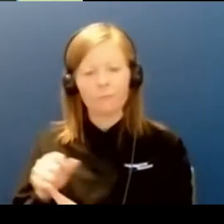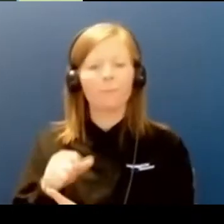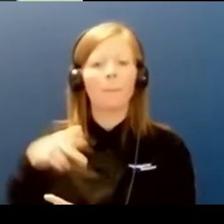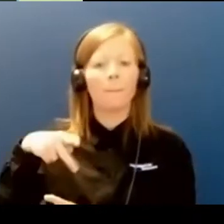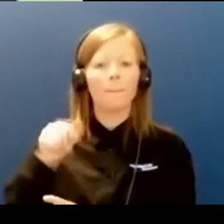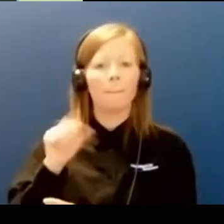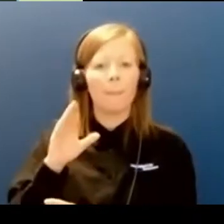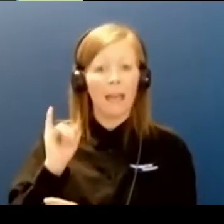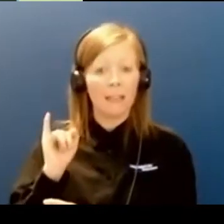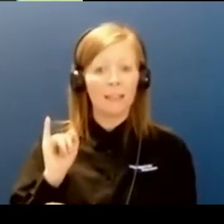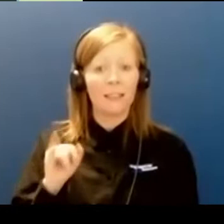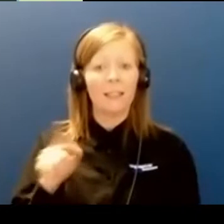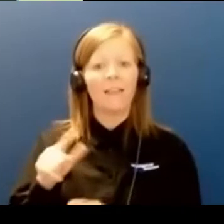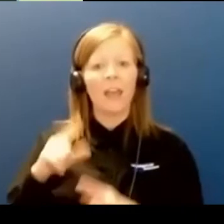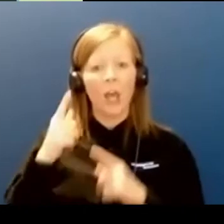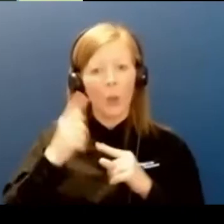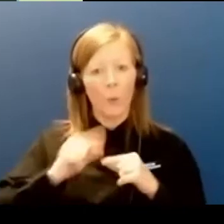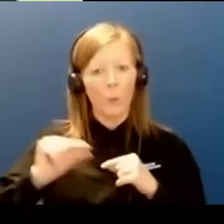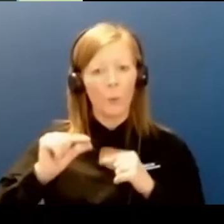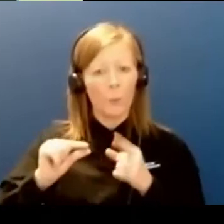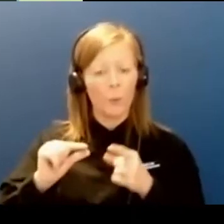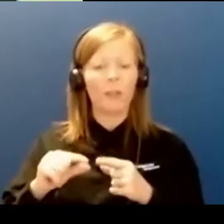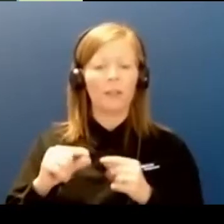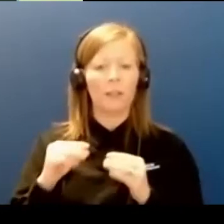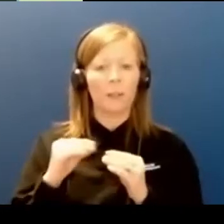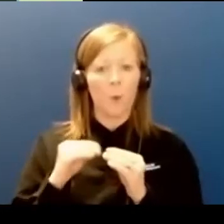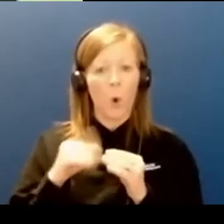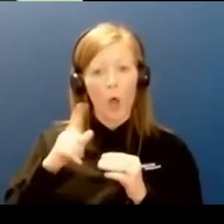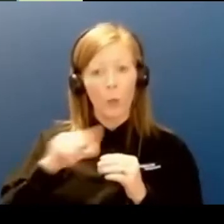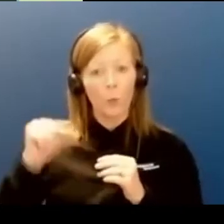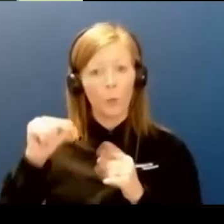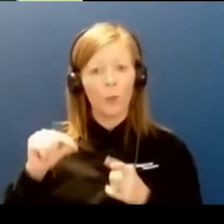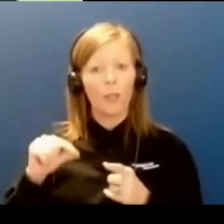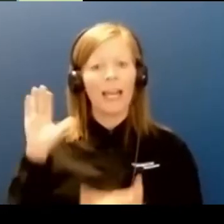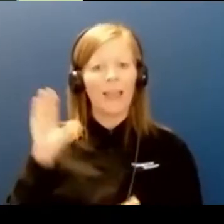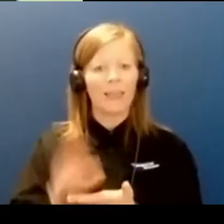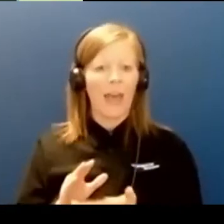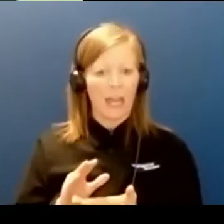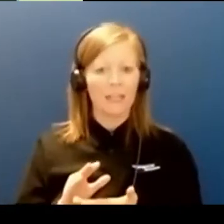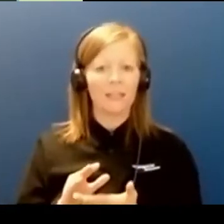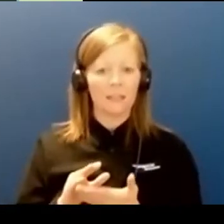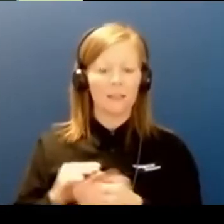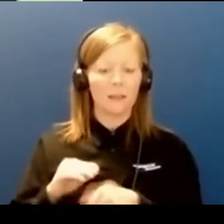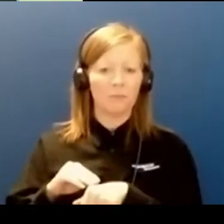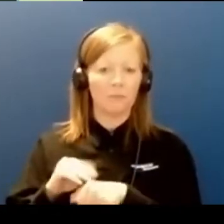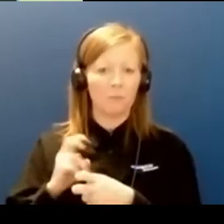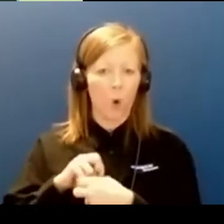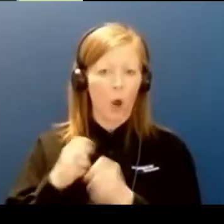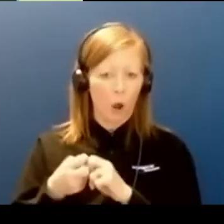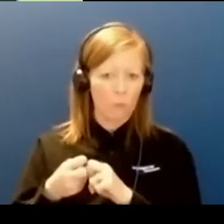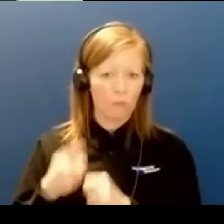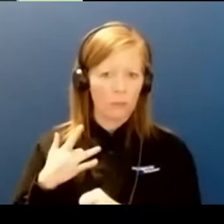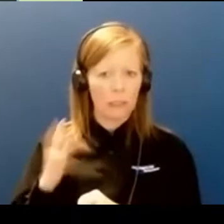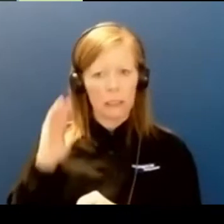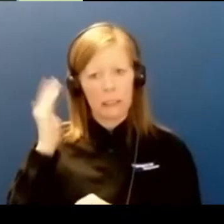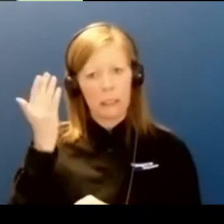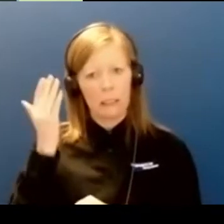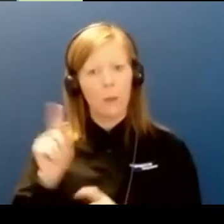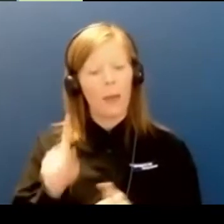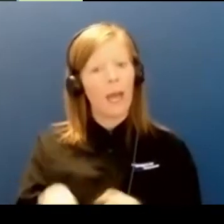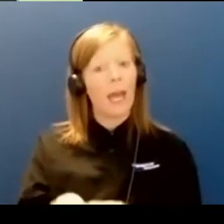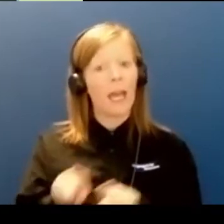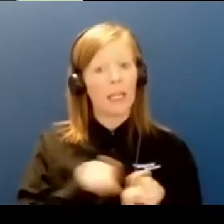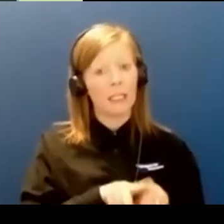a thinner neck, it seems that they cause less of an effect. Again, when it comes